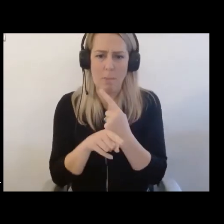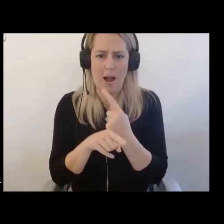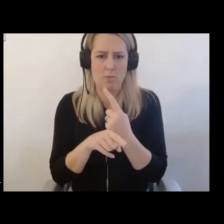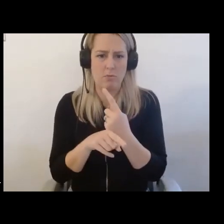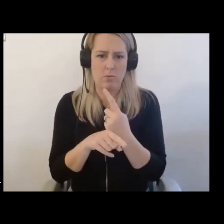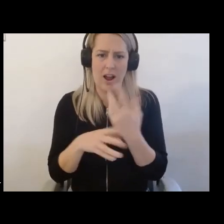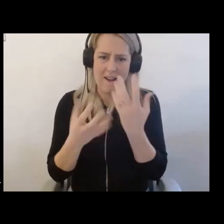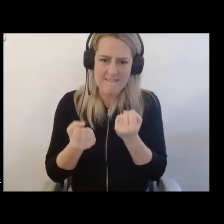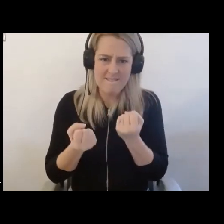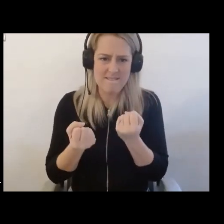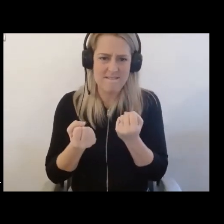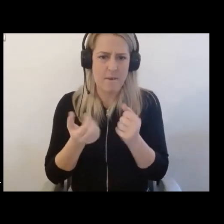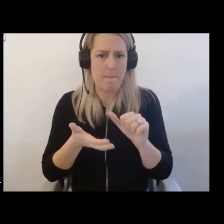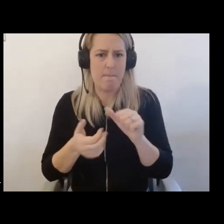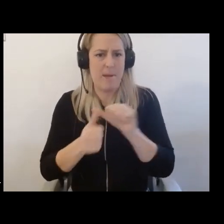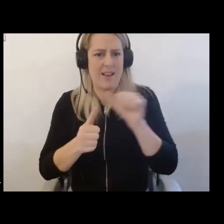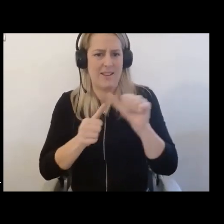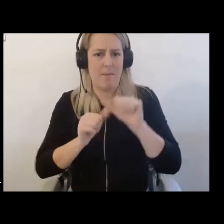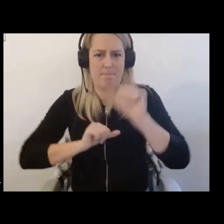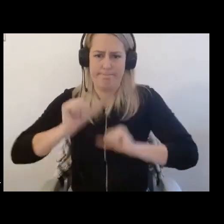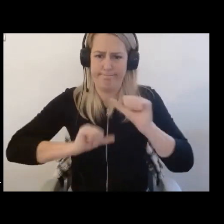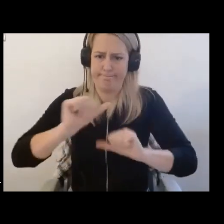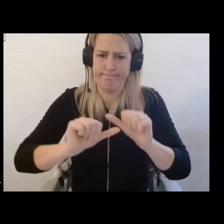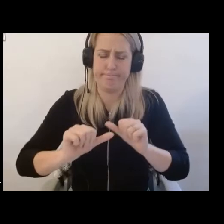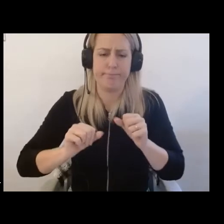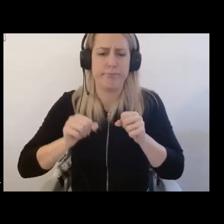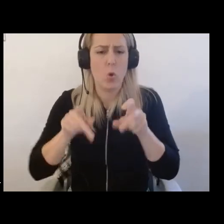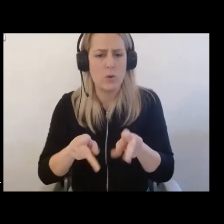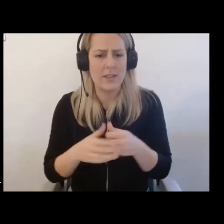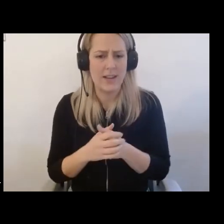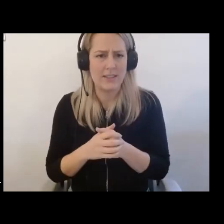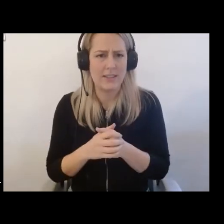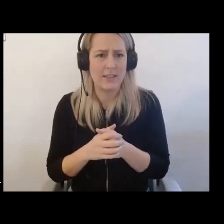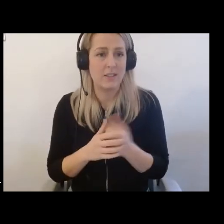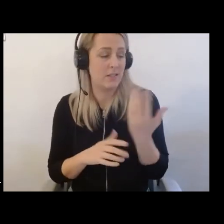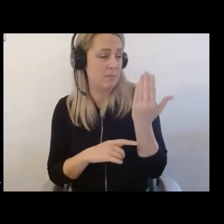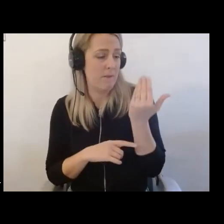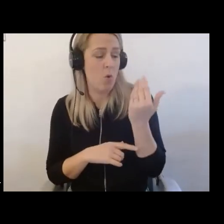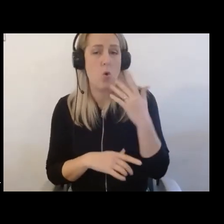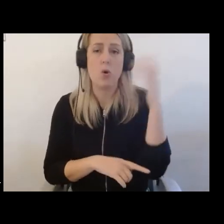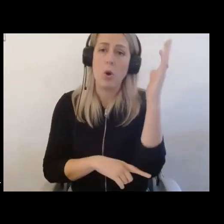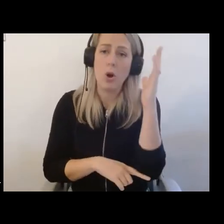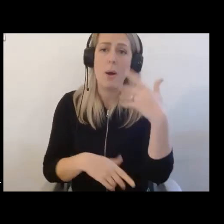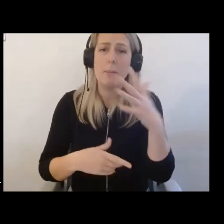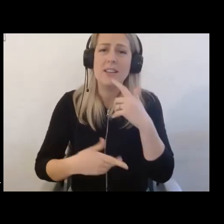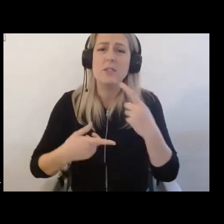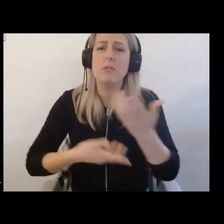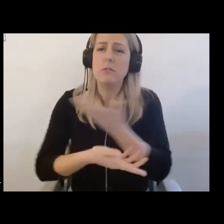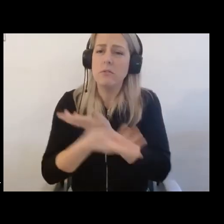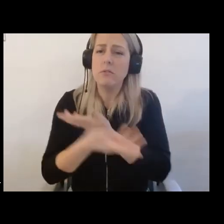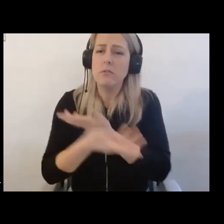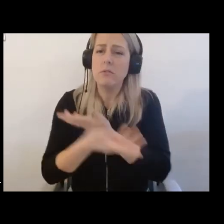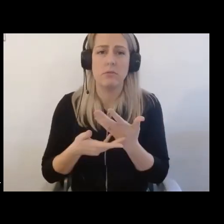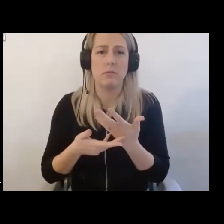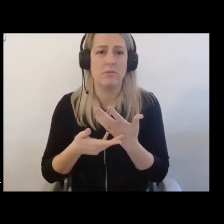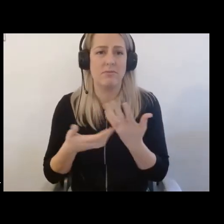well. What we've heard from previous speakers is how central awareness